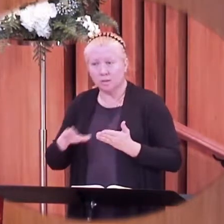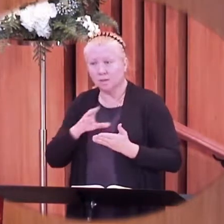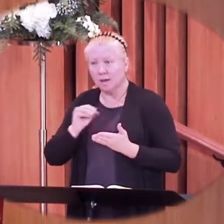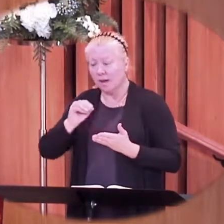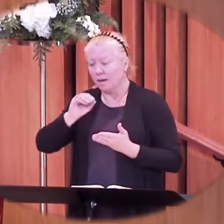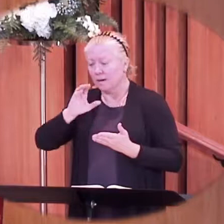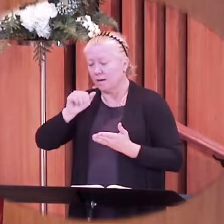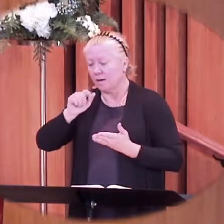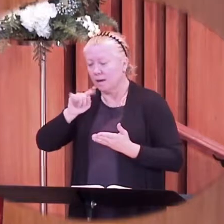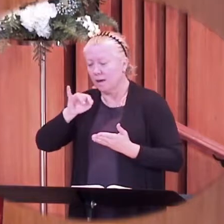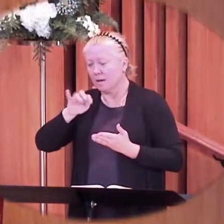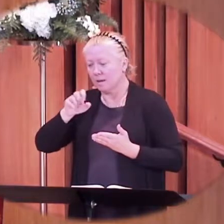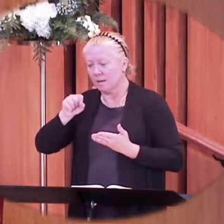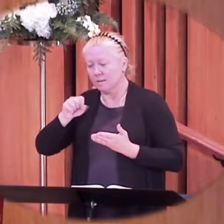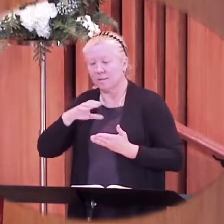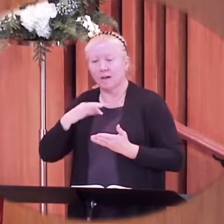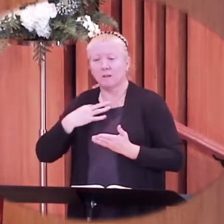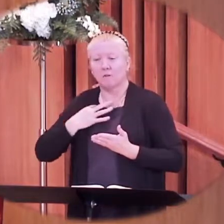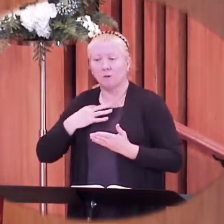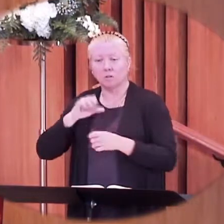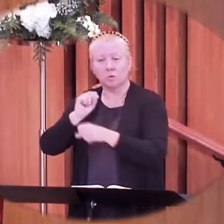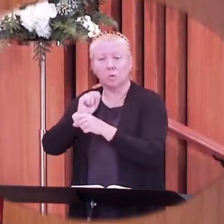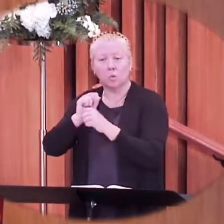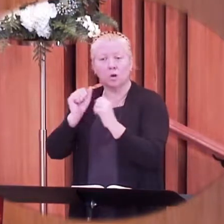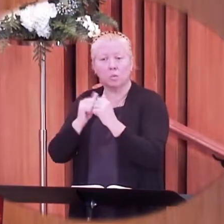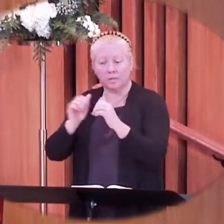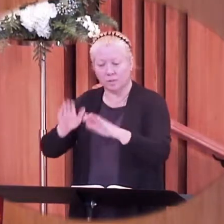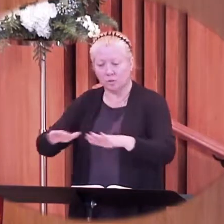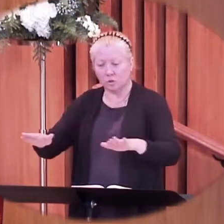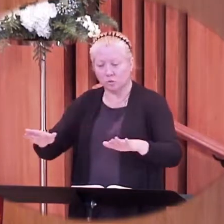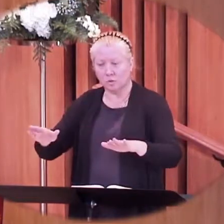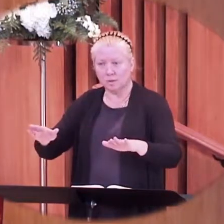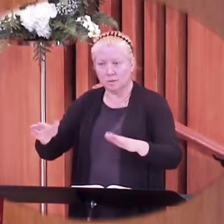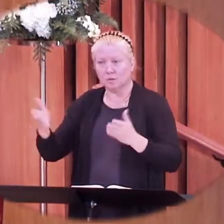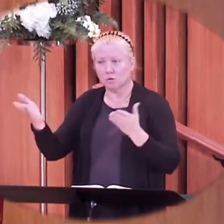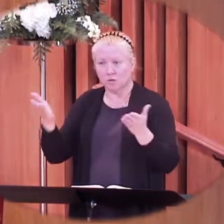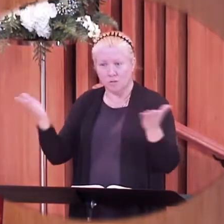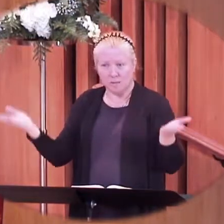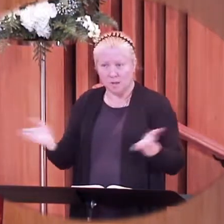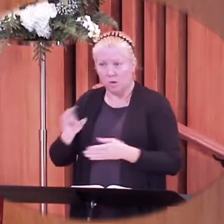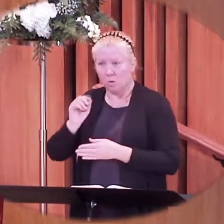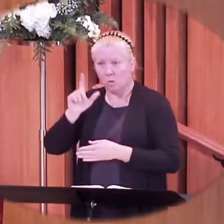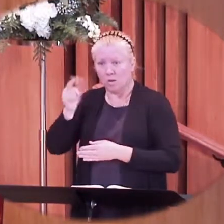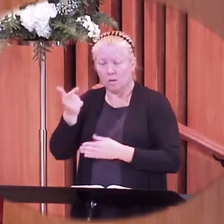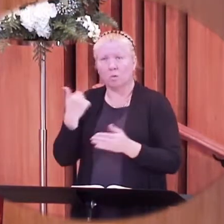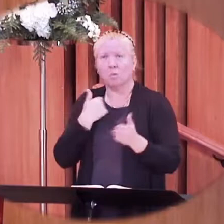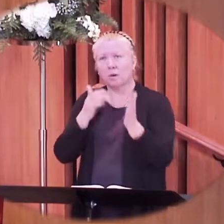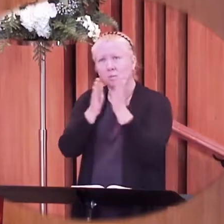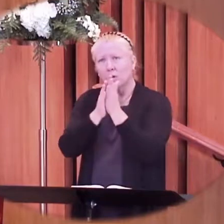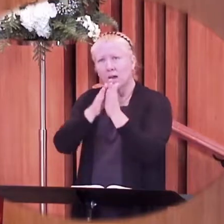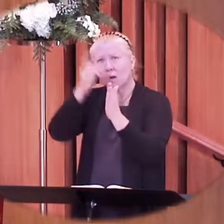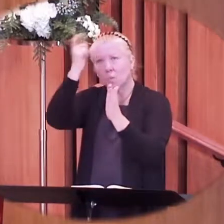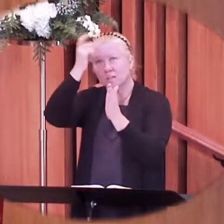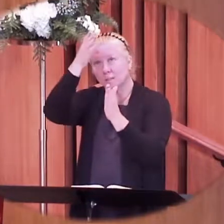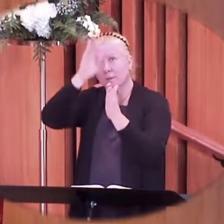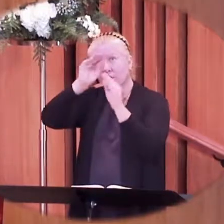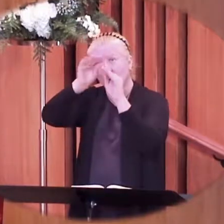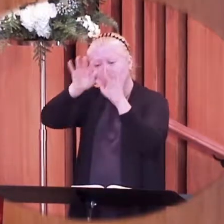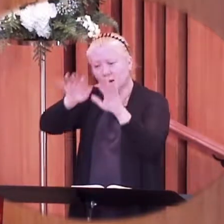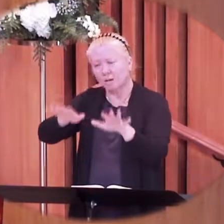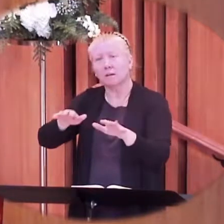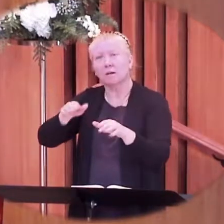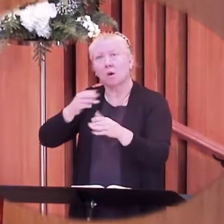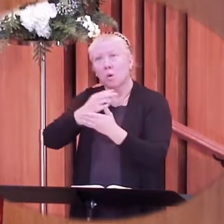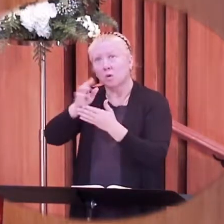who work within our children's ministry at Our Lady of Grace, we pray for God's wisdom and the